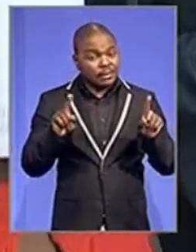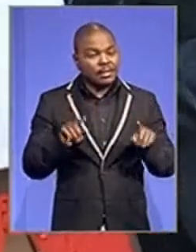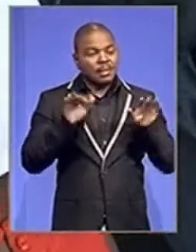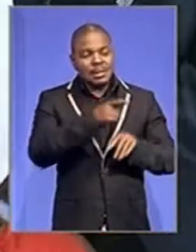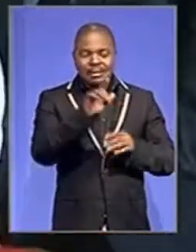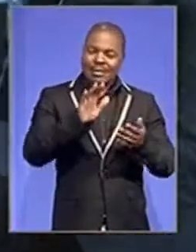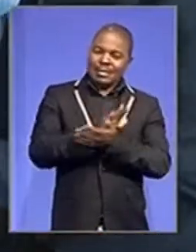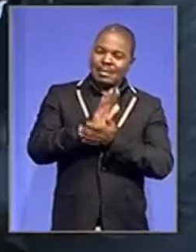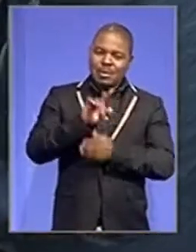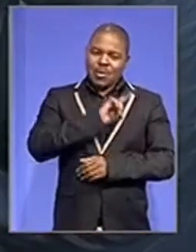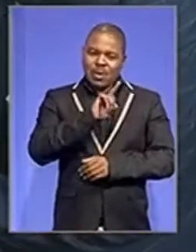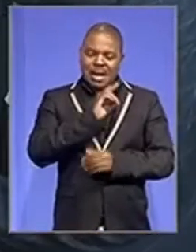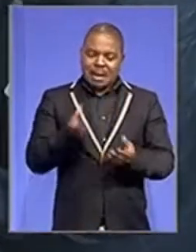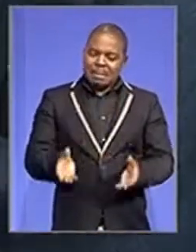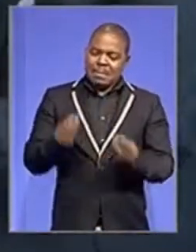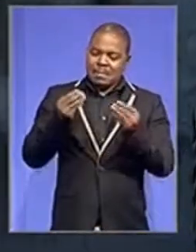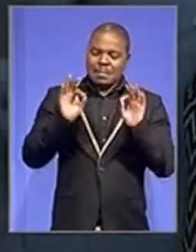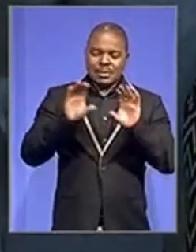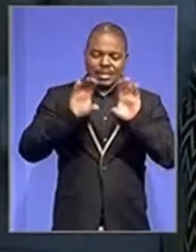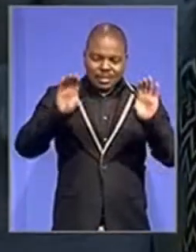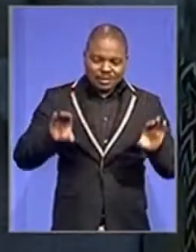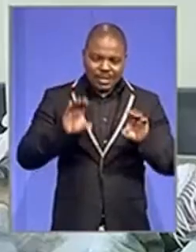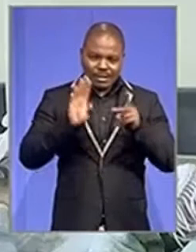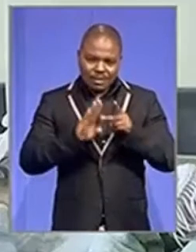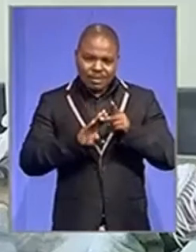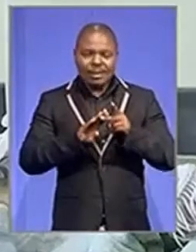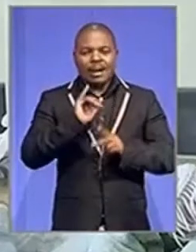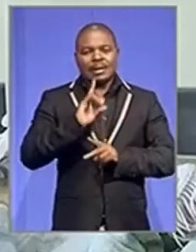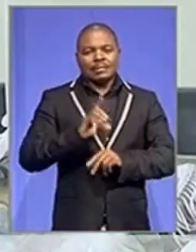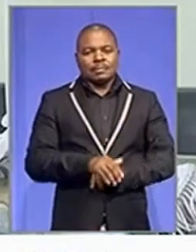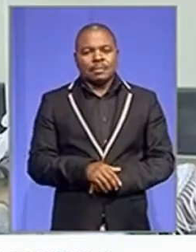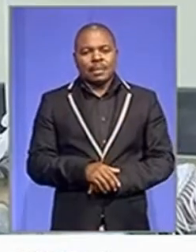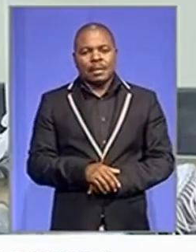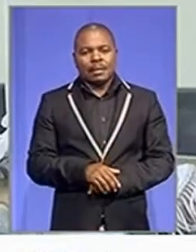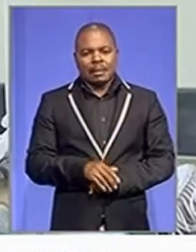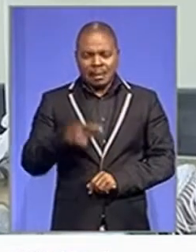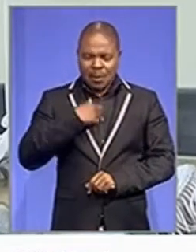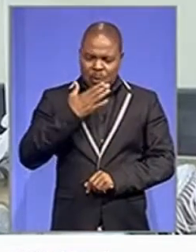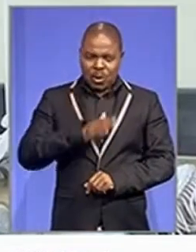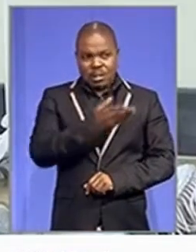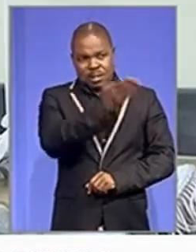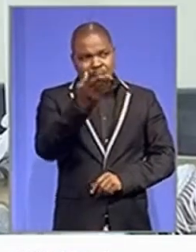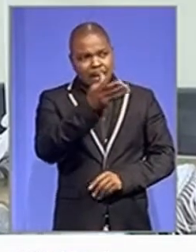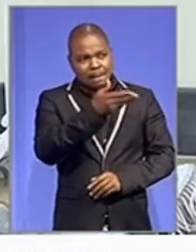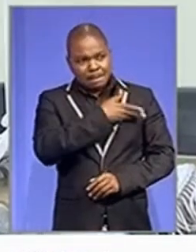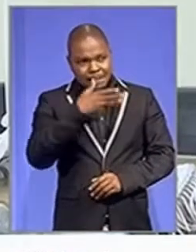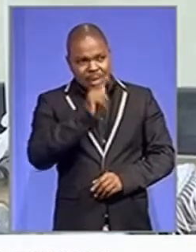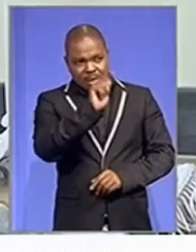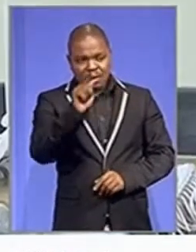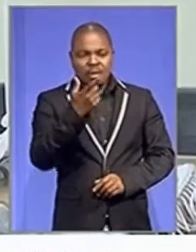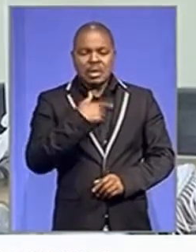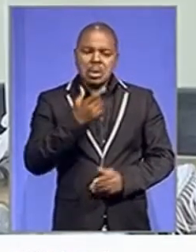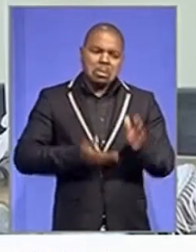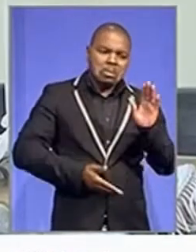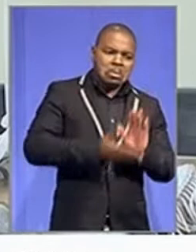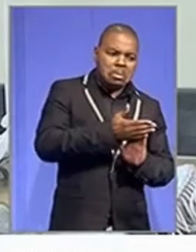baamogedi ba ne ba itumeletse gore bolelwa ditlankana tsa bona. Ne ke batla gore go encourage bomme ba bang gore ba sa tswa mo